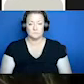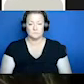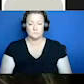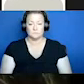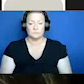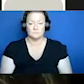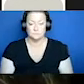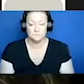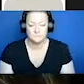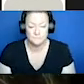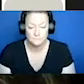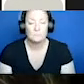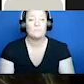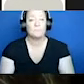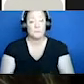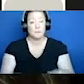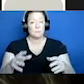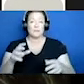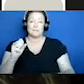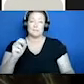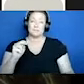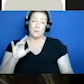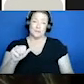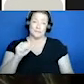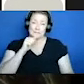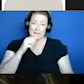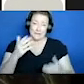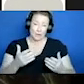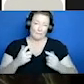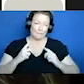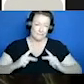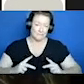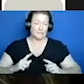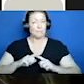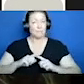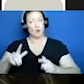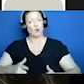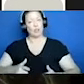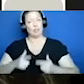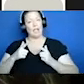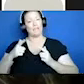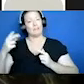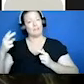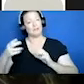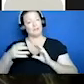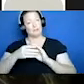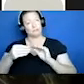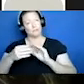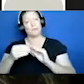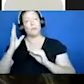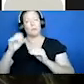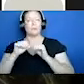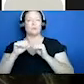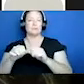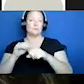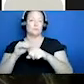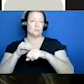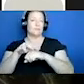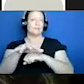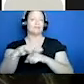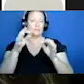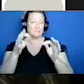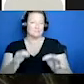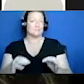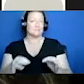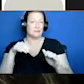you. While Sonia is not with us physically, her life and legacy will continue to have influence through the decisions and the actions